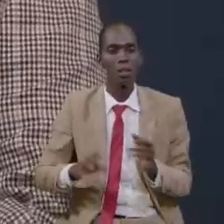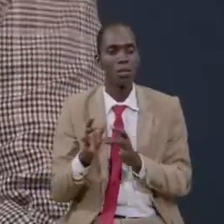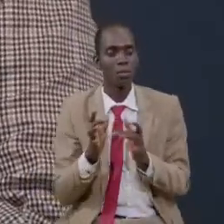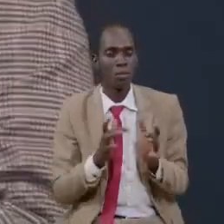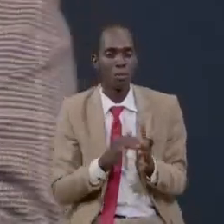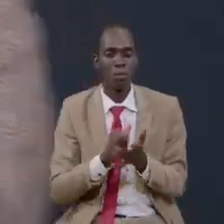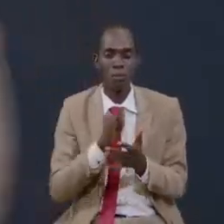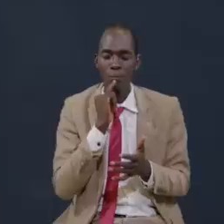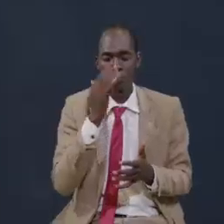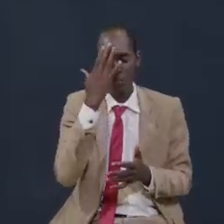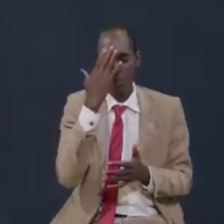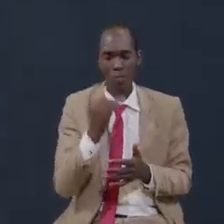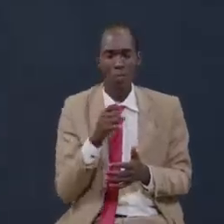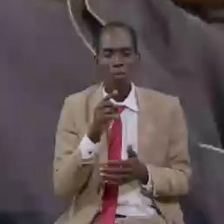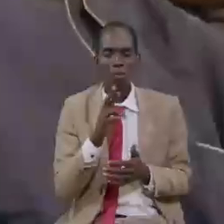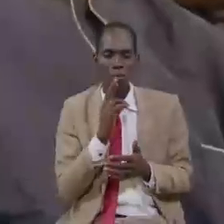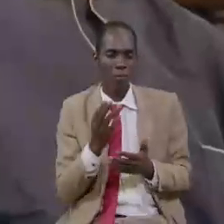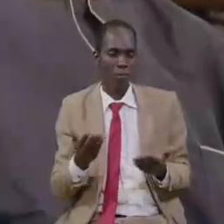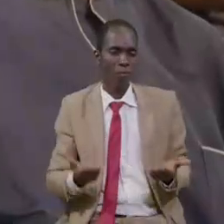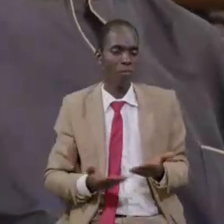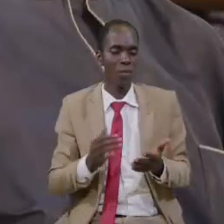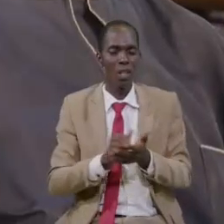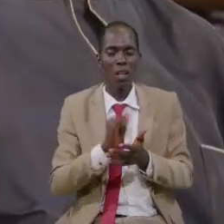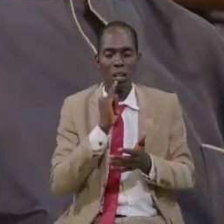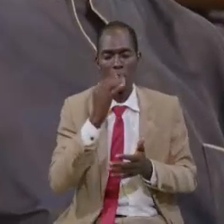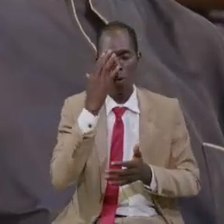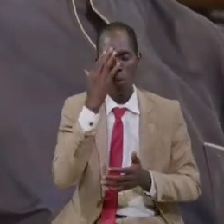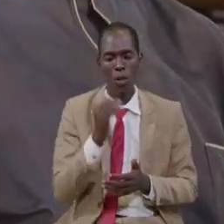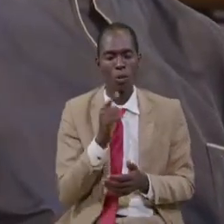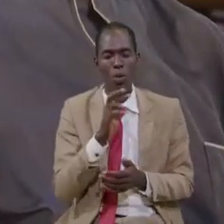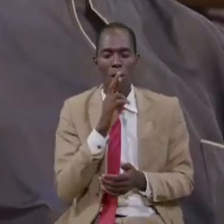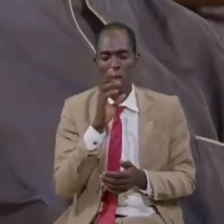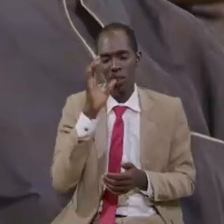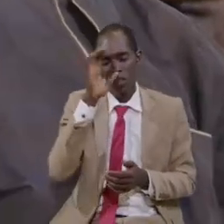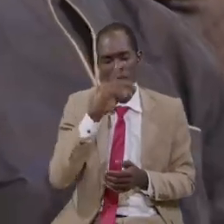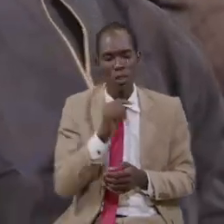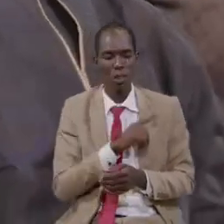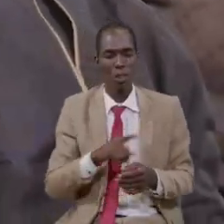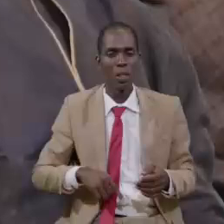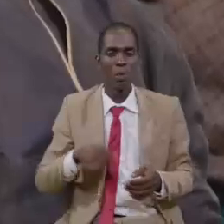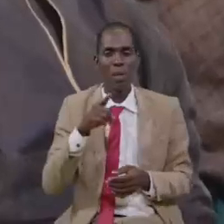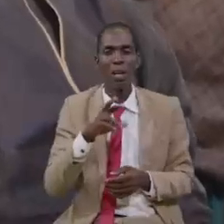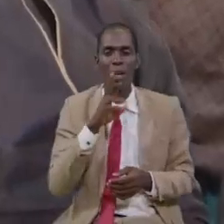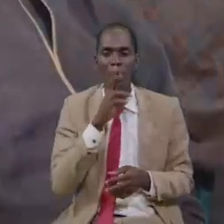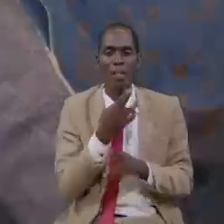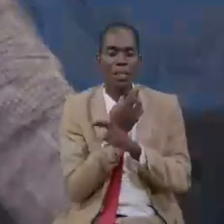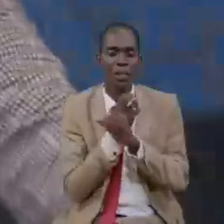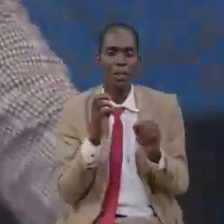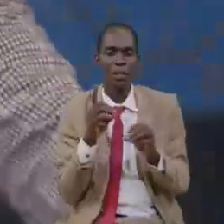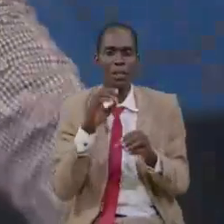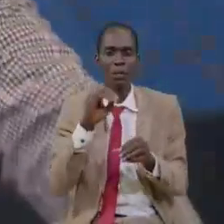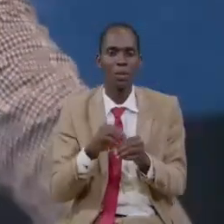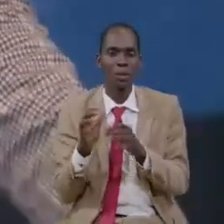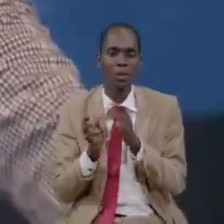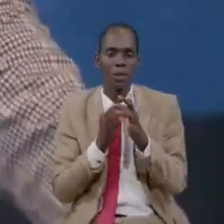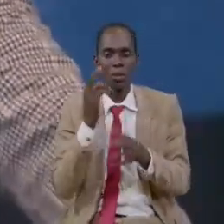you're seeking the Lord tonight. You are redeemed in Jesus' name. As you turn over your life to the